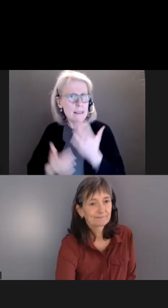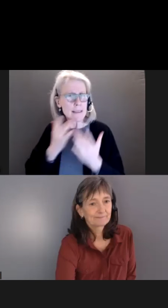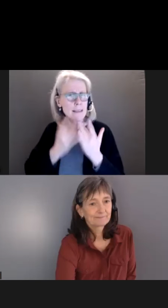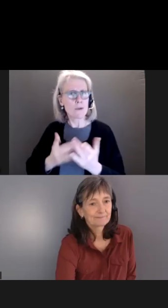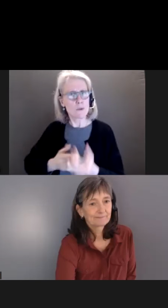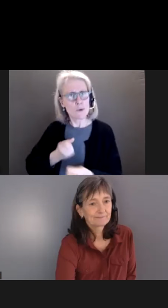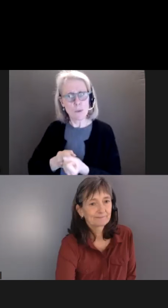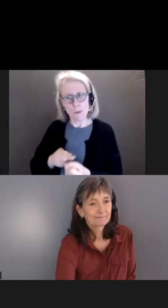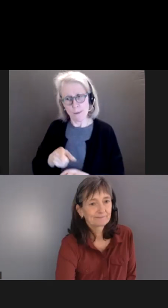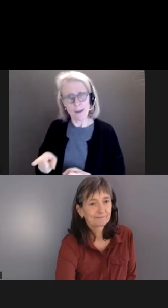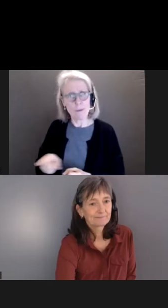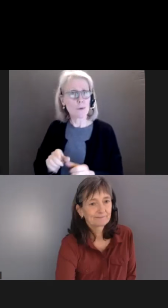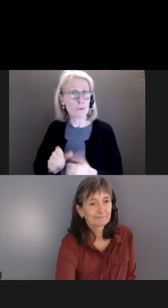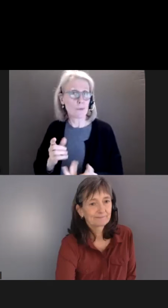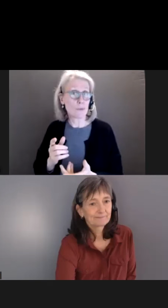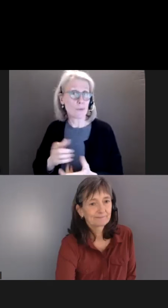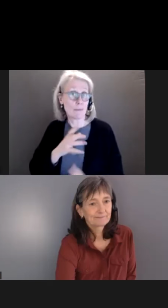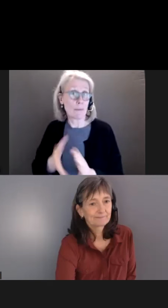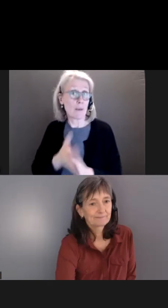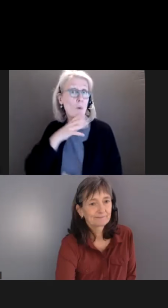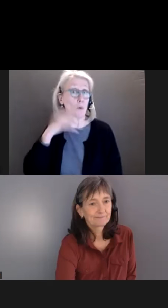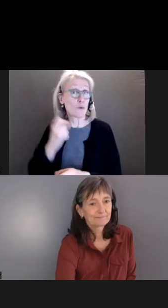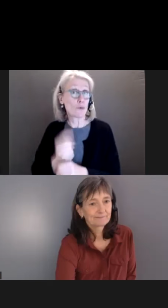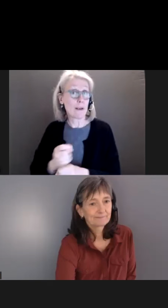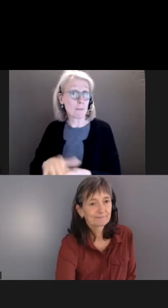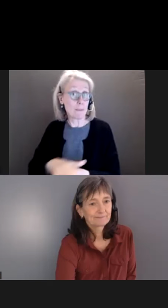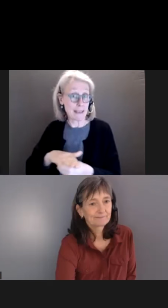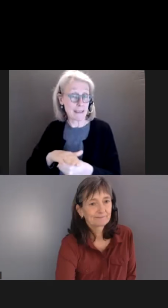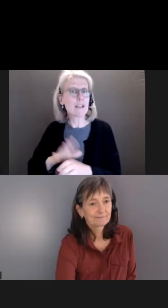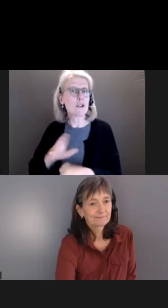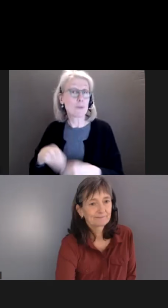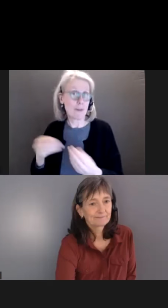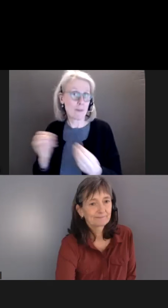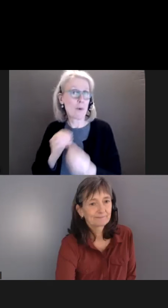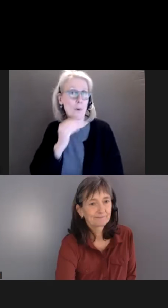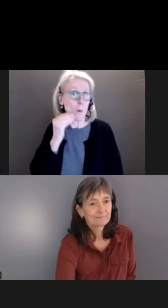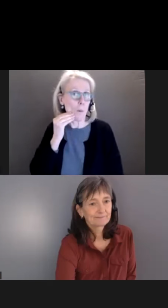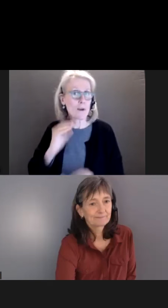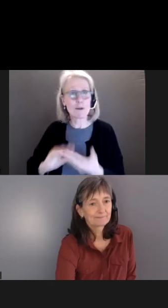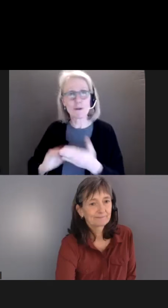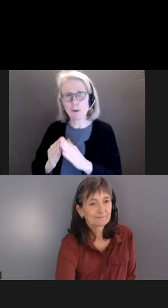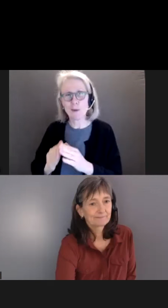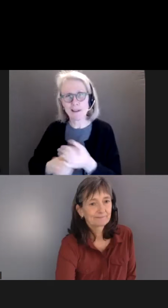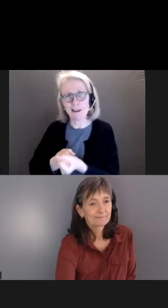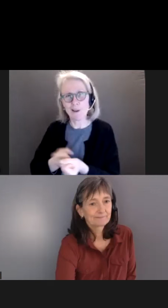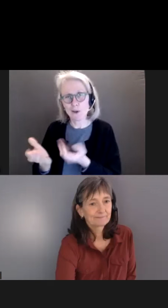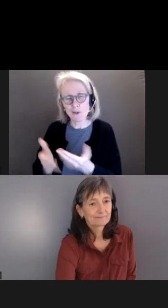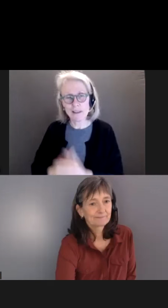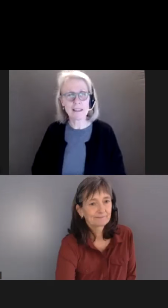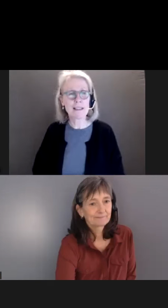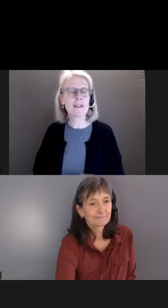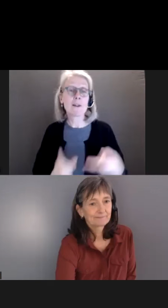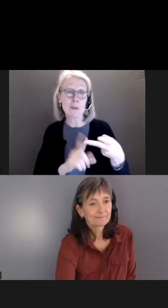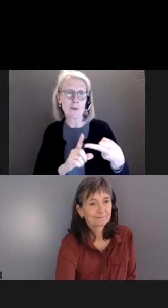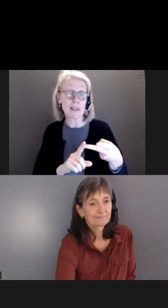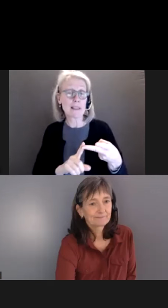to age in the right place is to improve the provision of home and community-based care. And the second part of this pillar focuses on